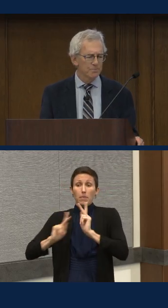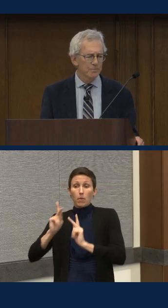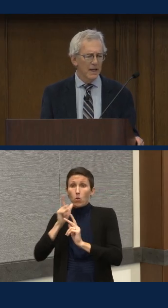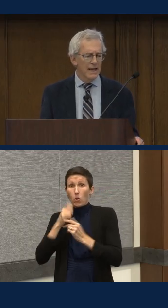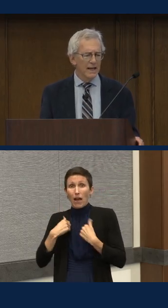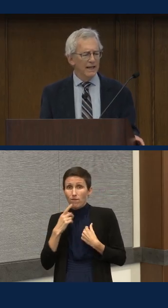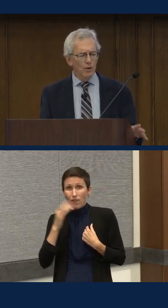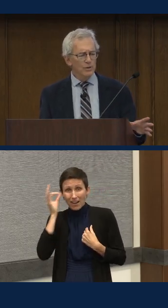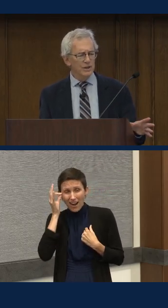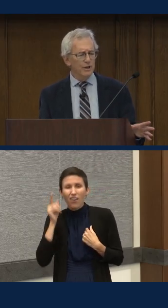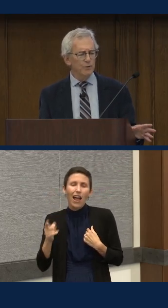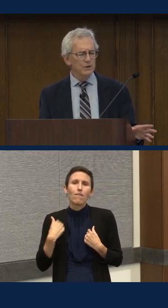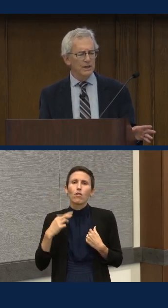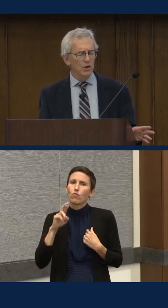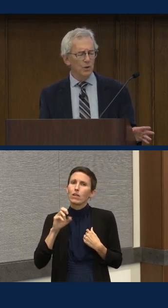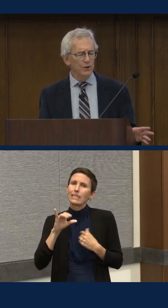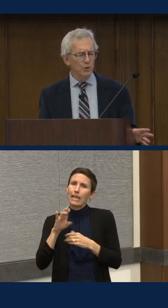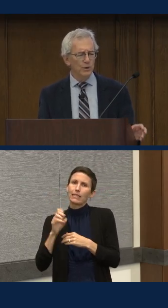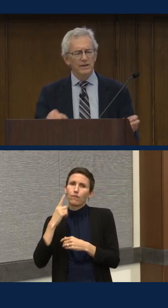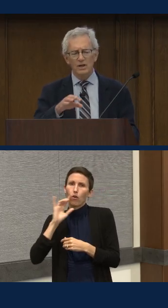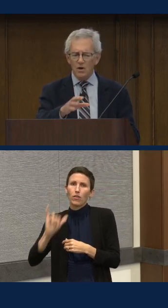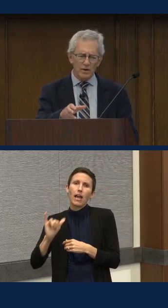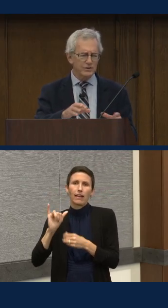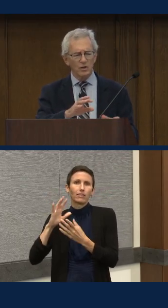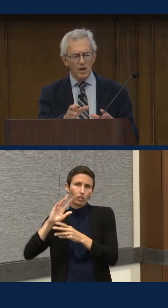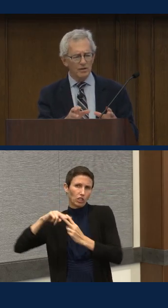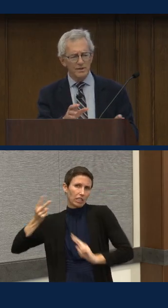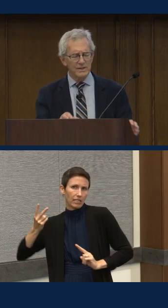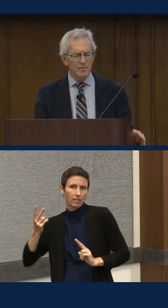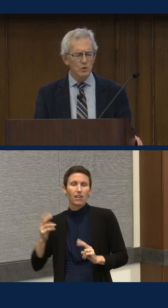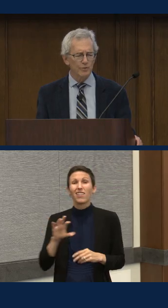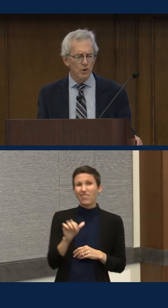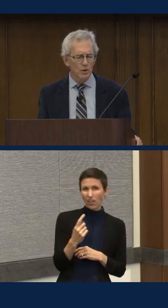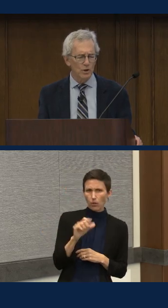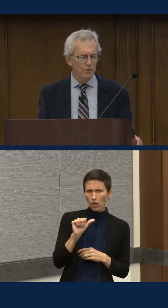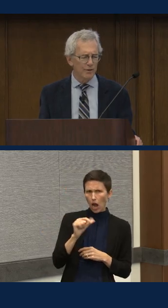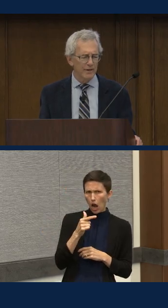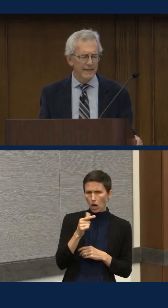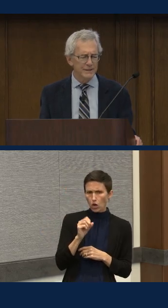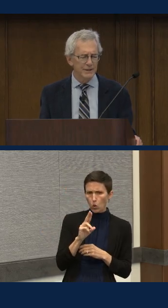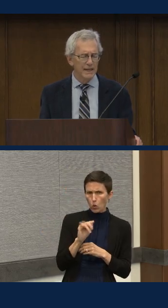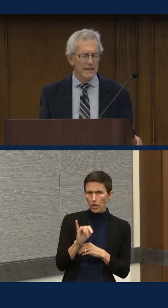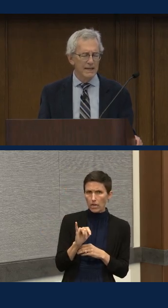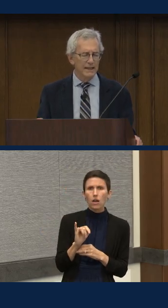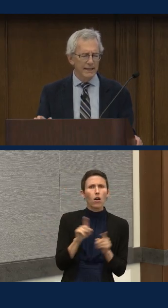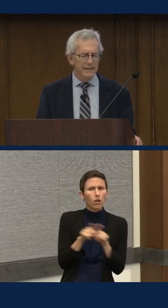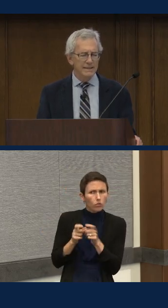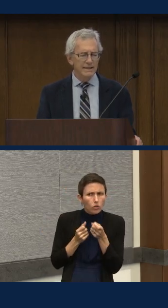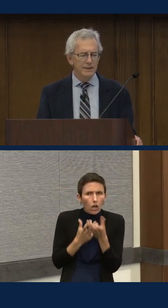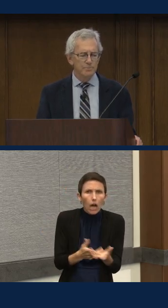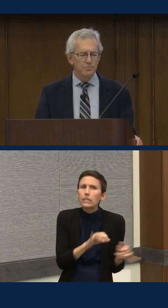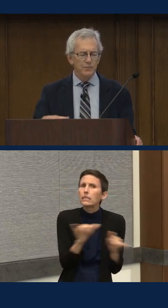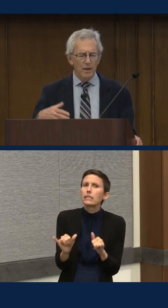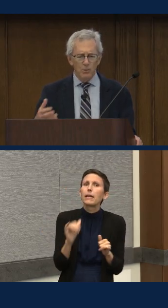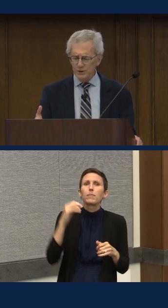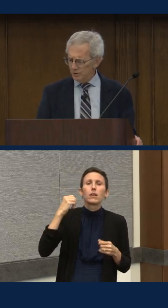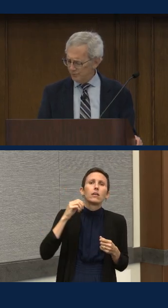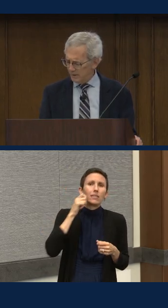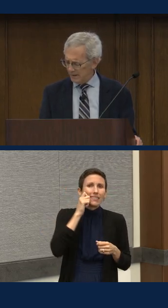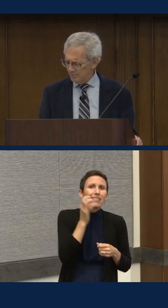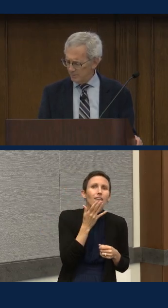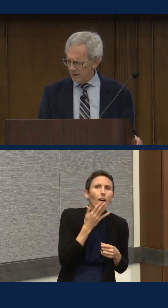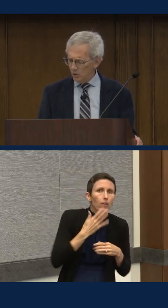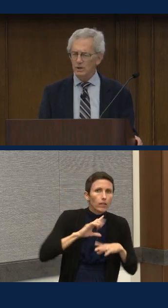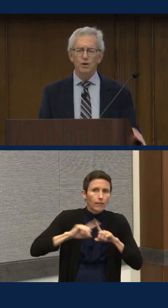receptor. And there was another gene called agouti that caused a lot of the same sort of coat color variation. Indeed, much